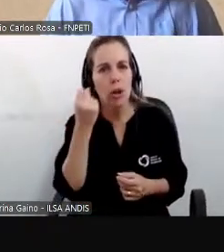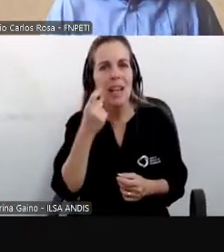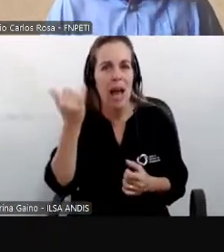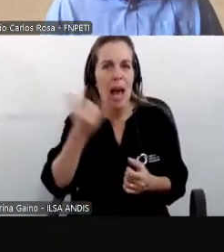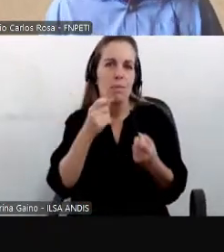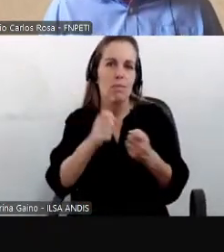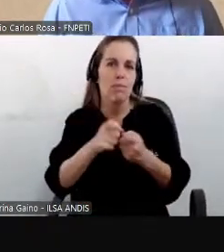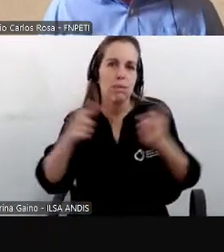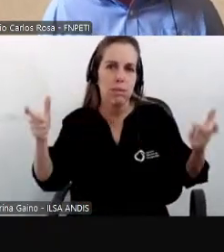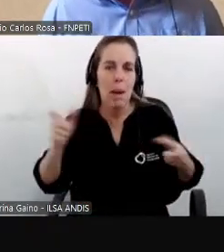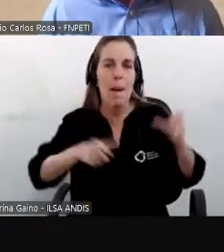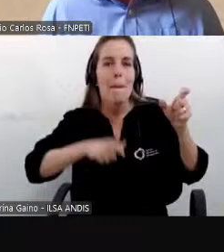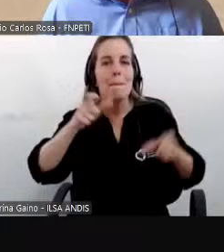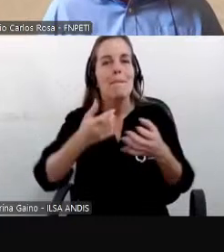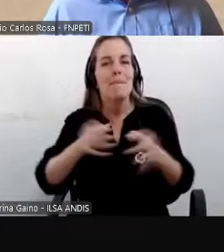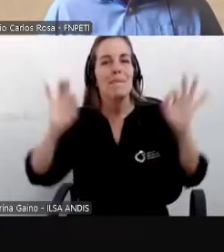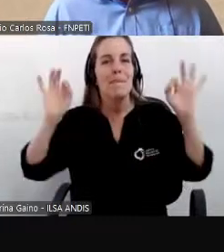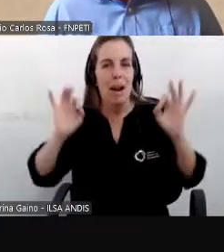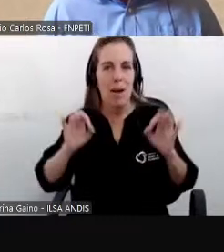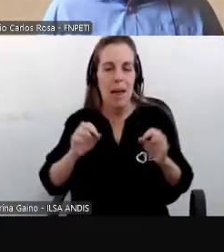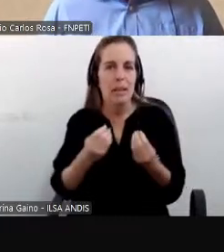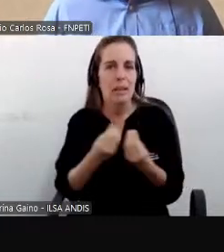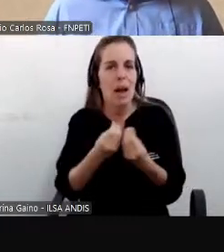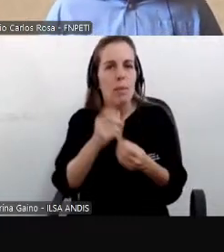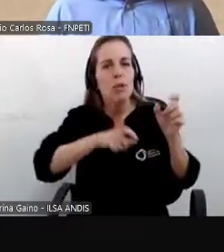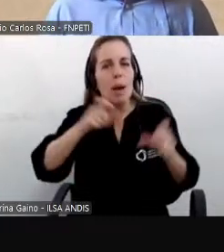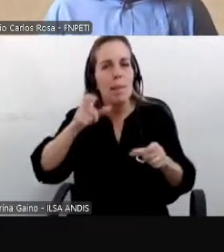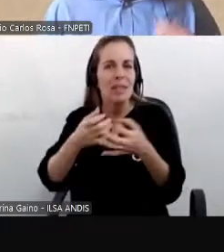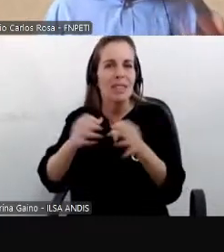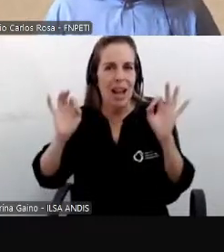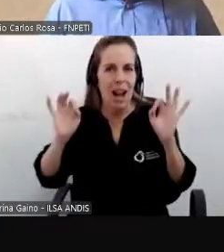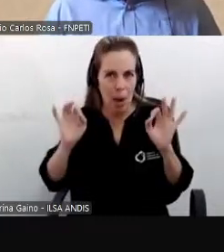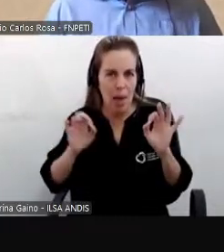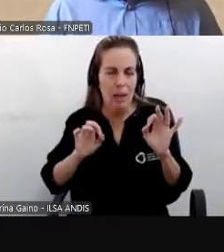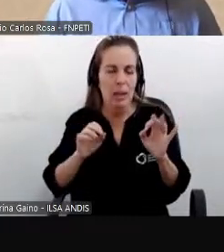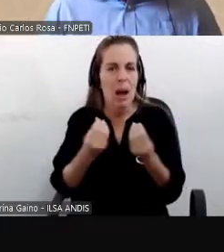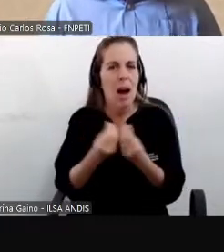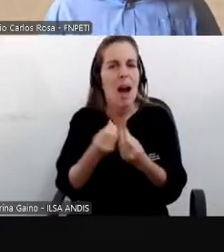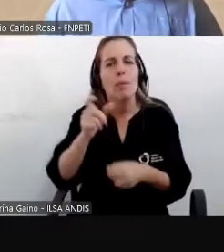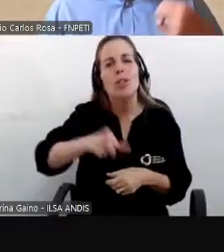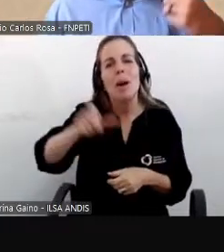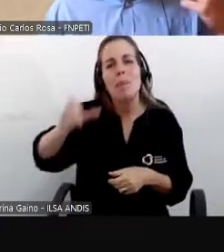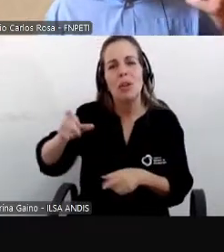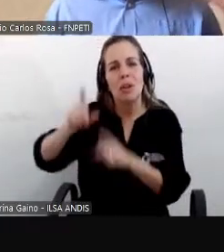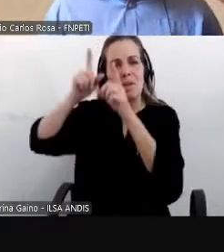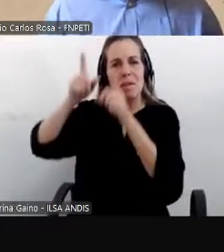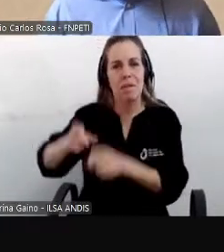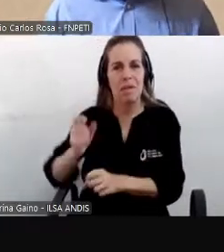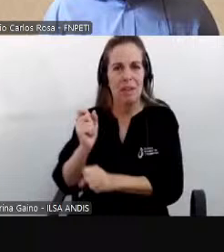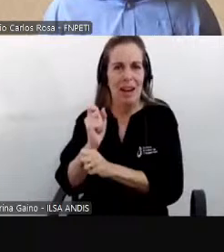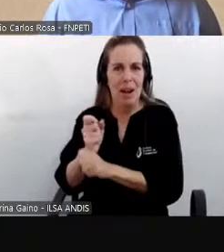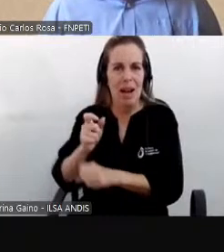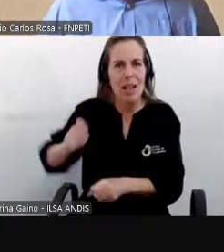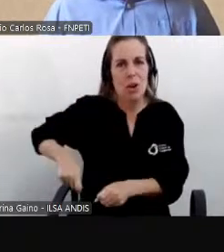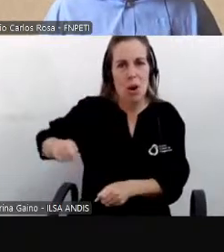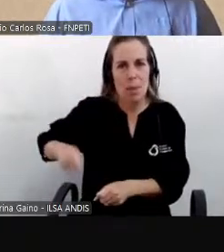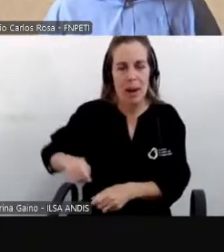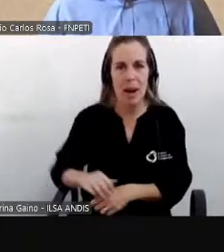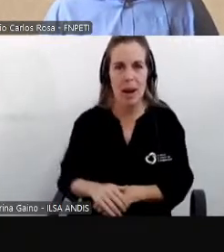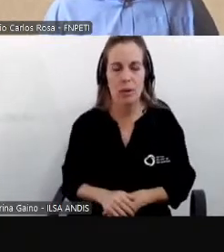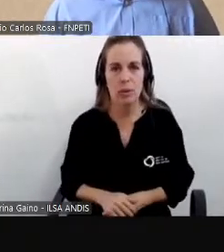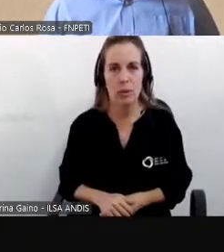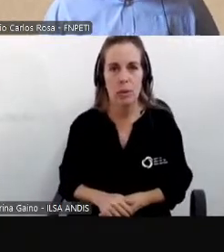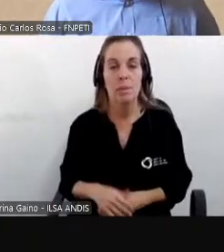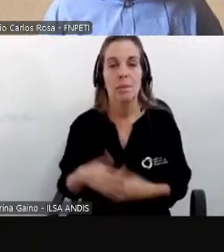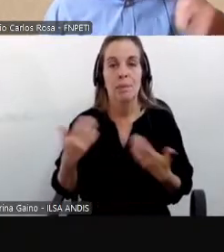huge structure, a very huge structure of workers that are not rescued, that are not